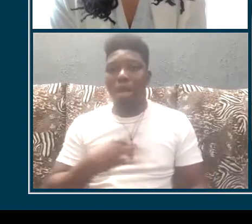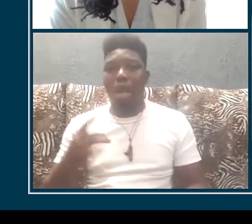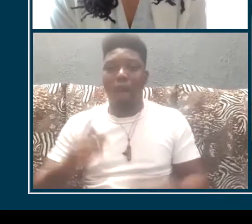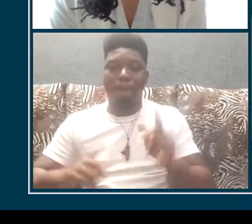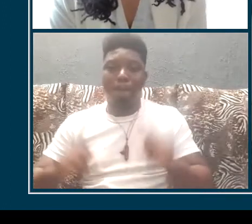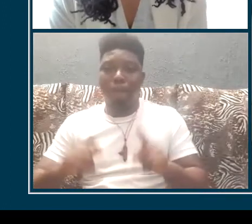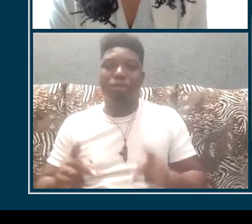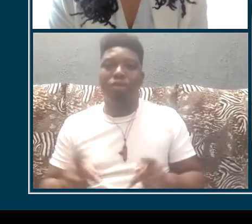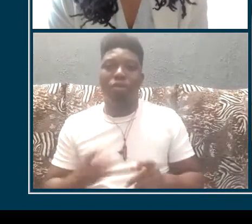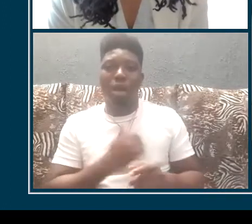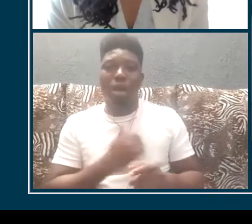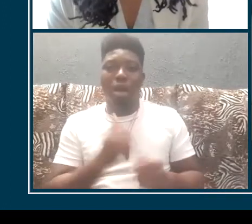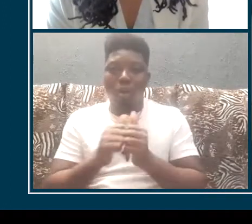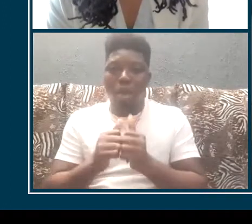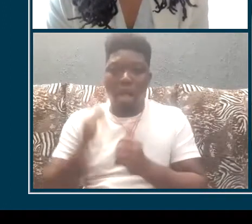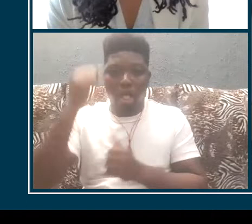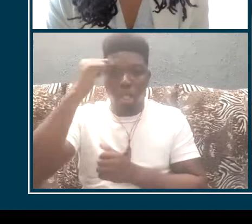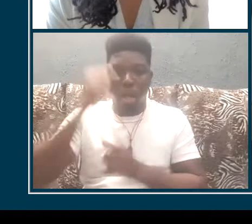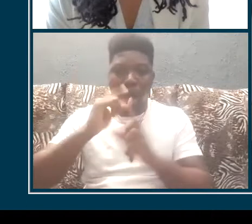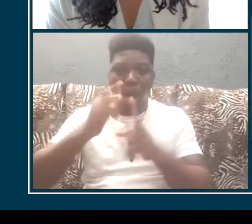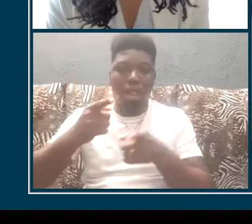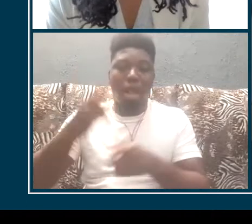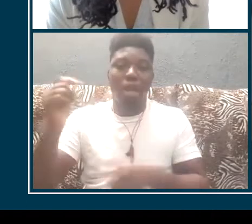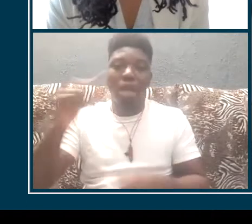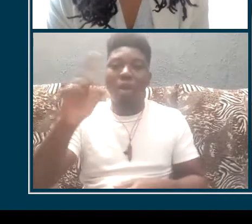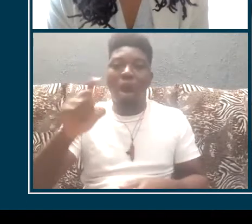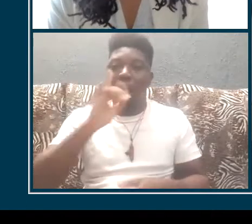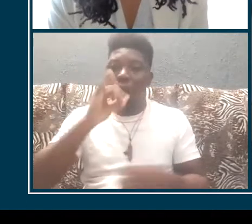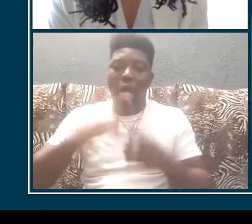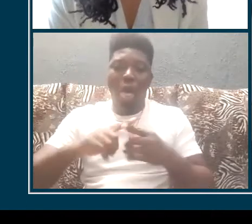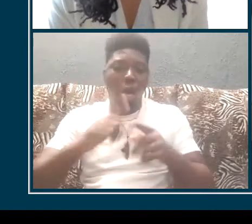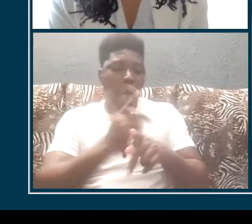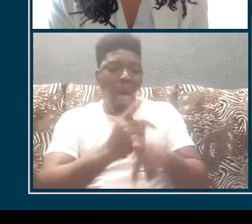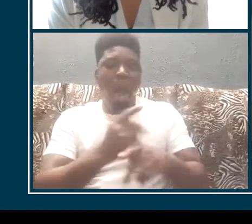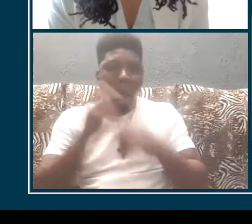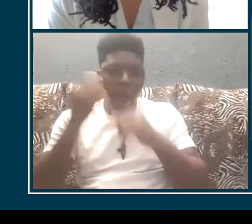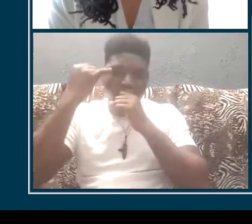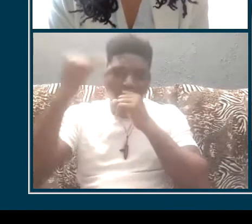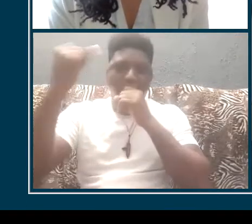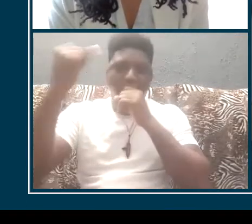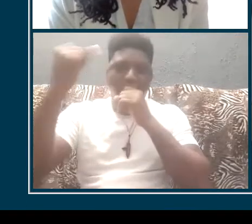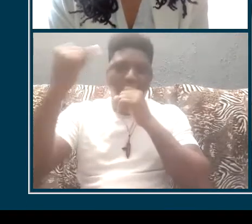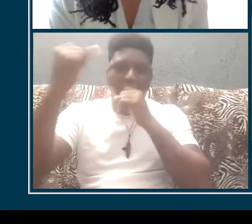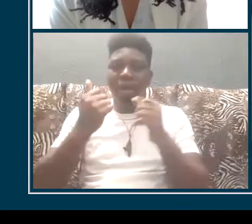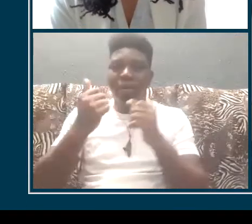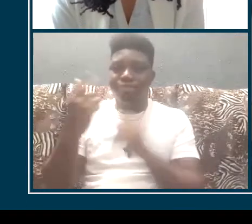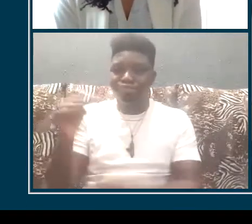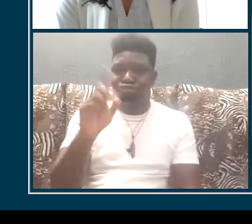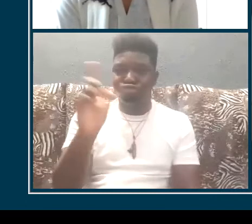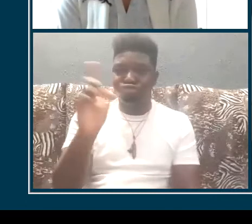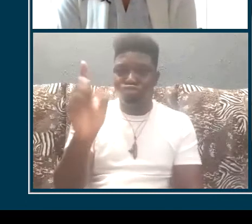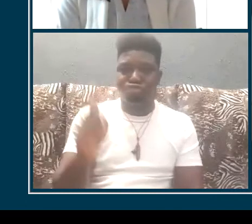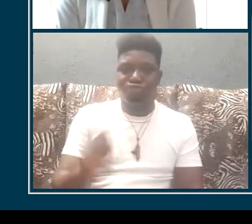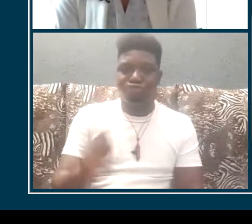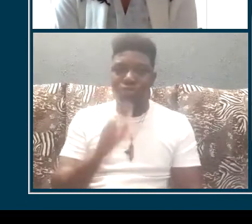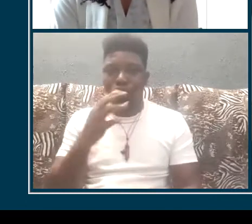question is to keep centered on the idea that questions are better than assumptions. Mm.